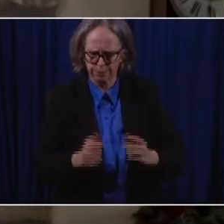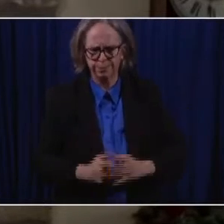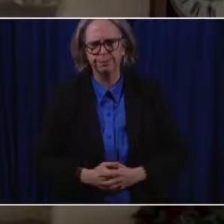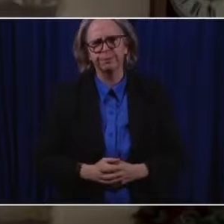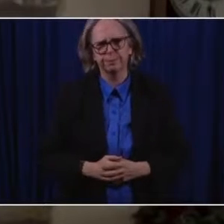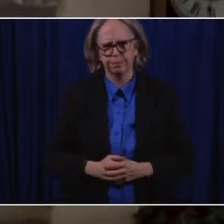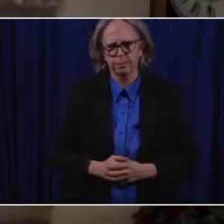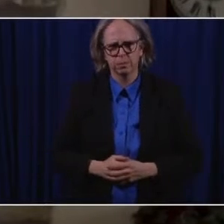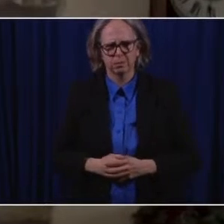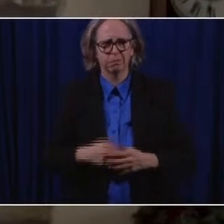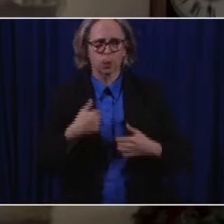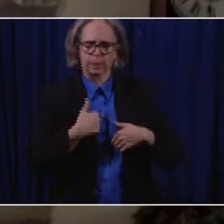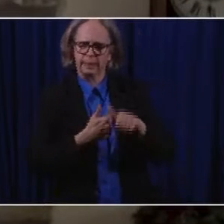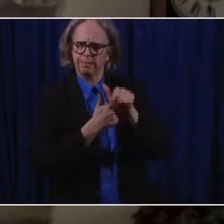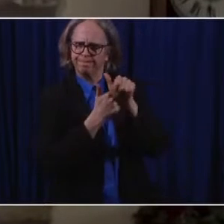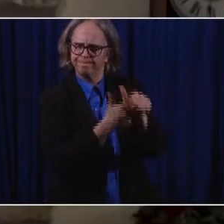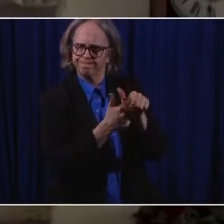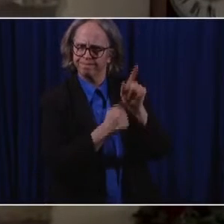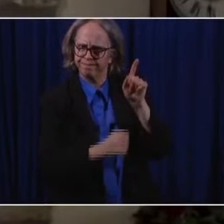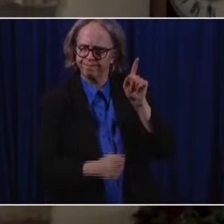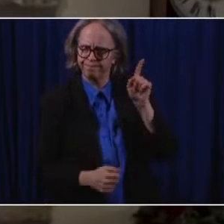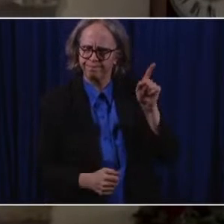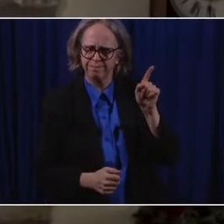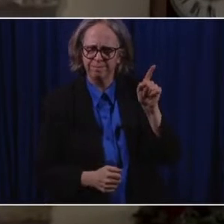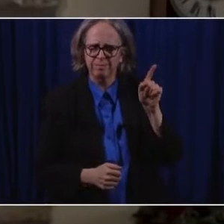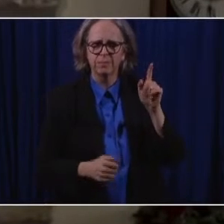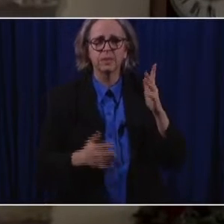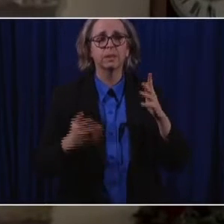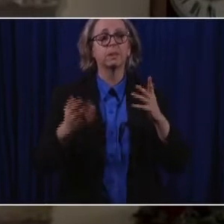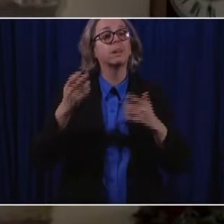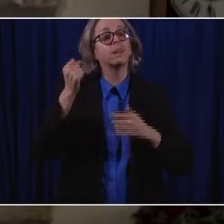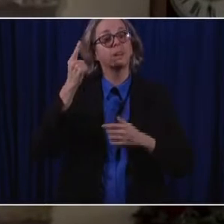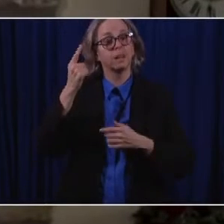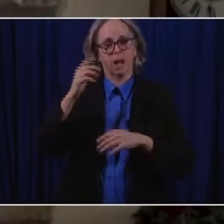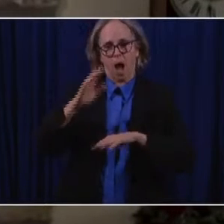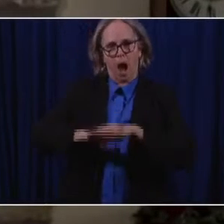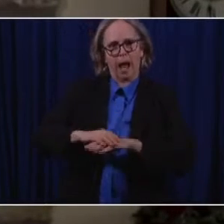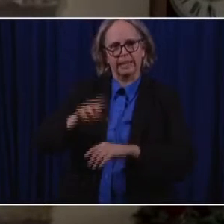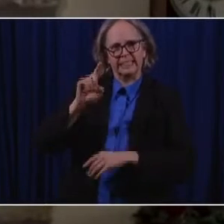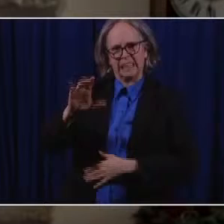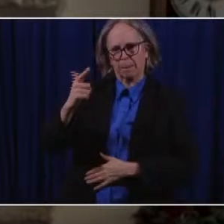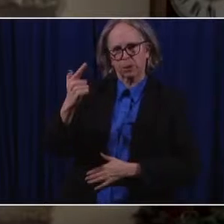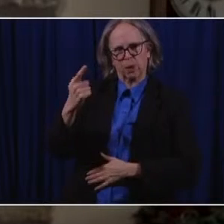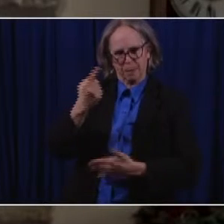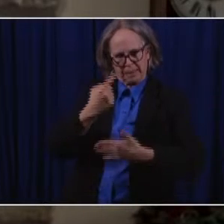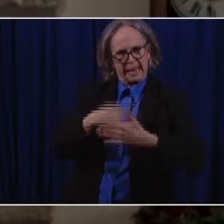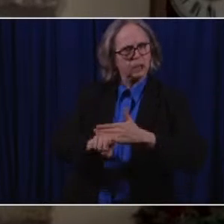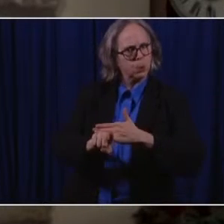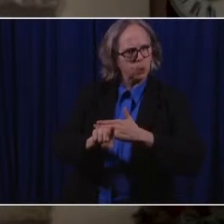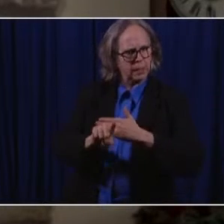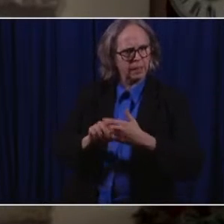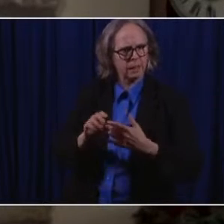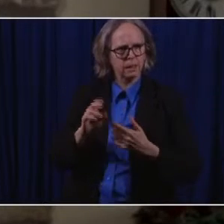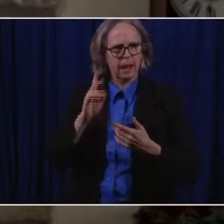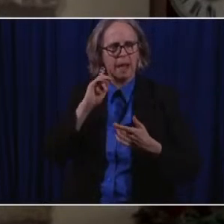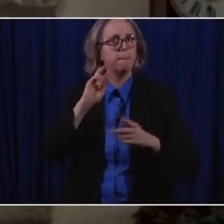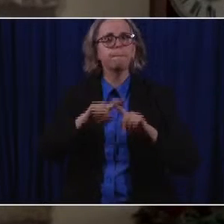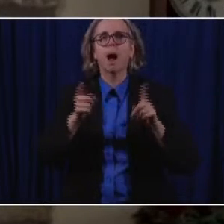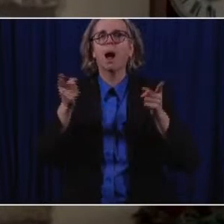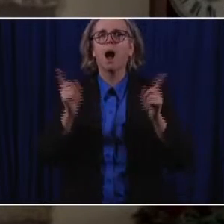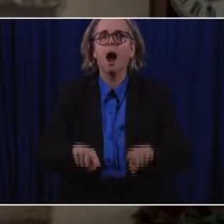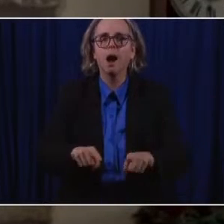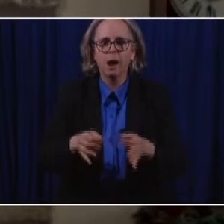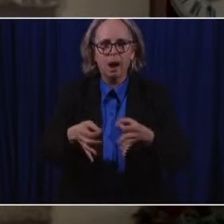green flag went down was going to be the 21st. But they have given us permission to start. I think several other states